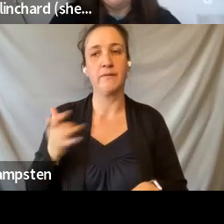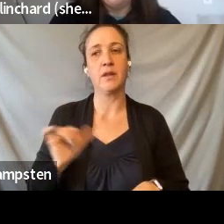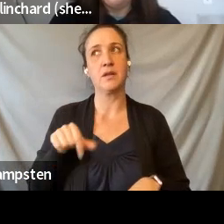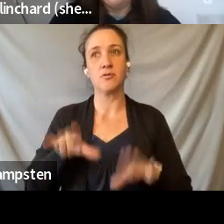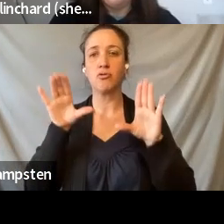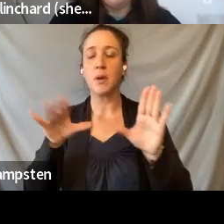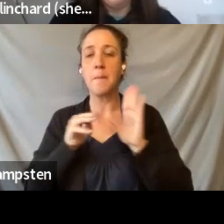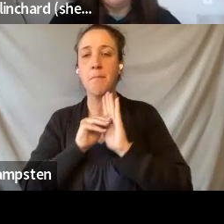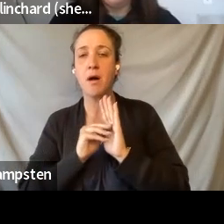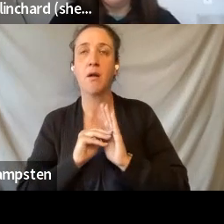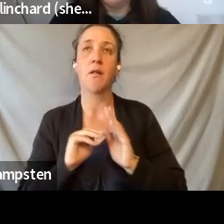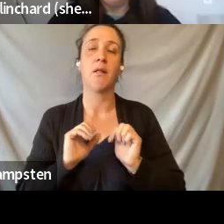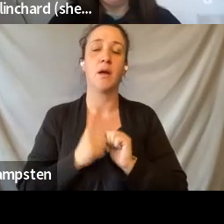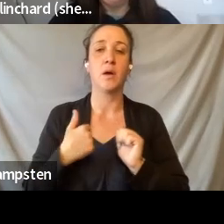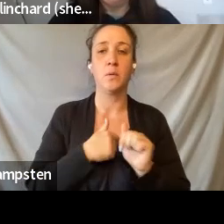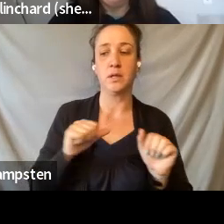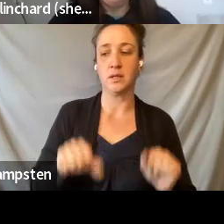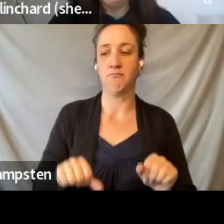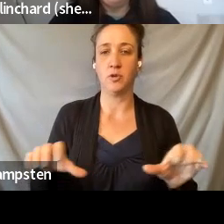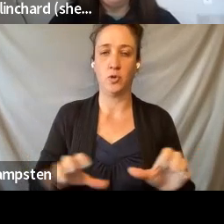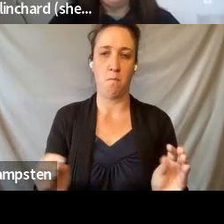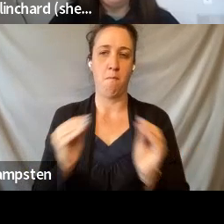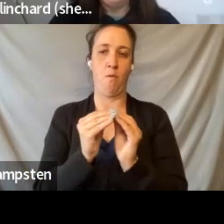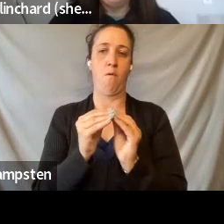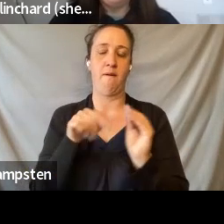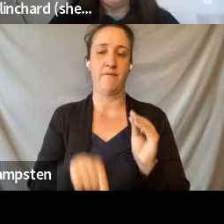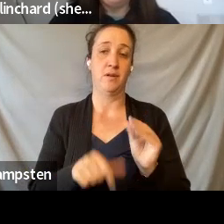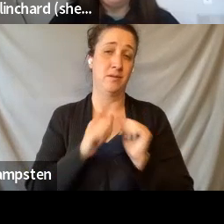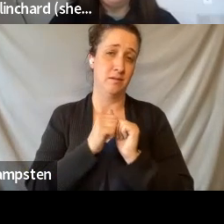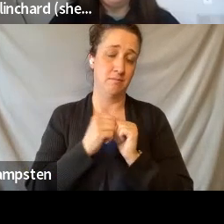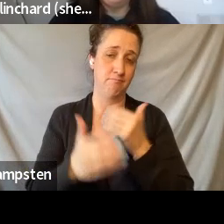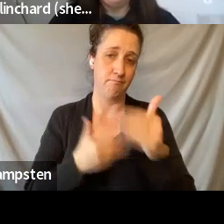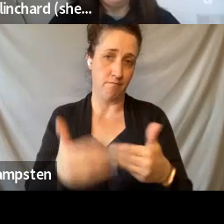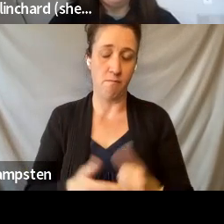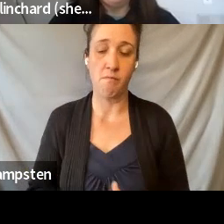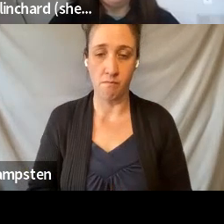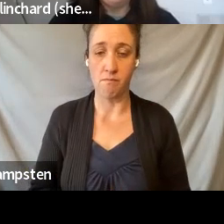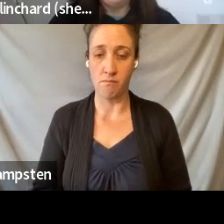for how we can do more of this together moving forward.